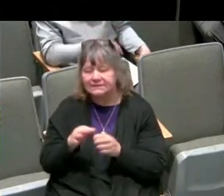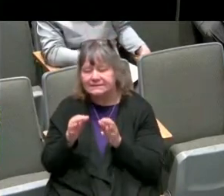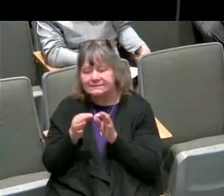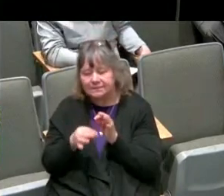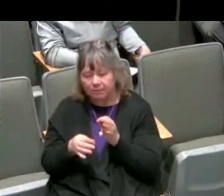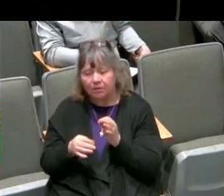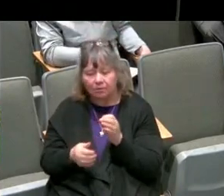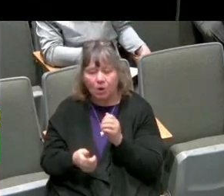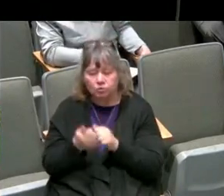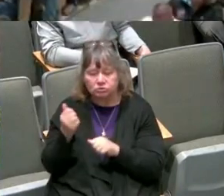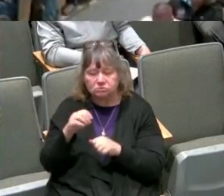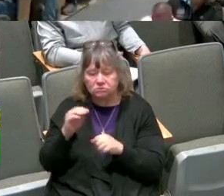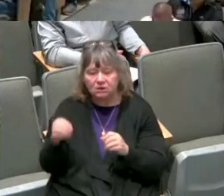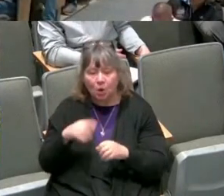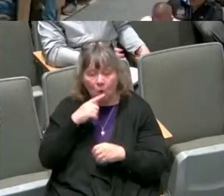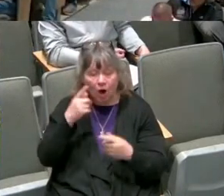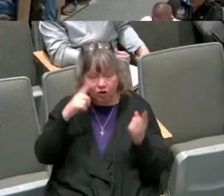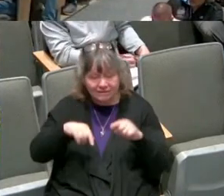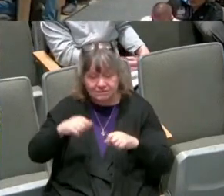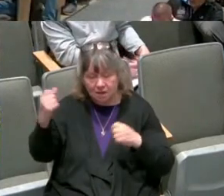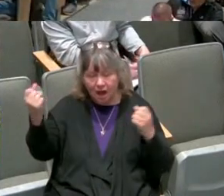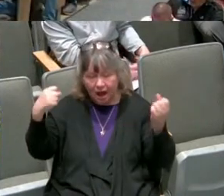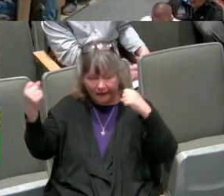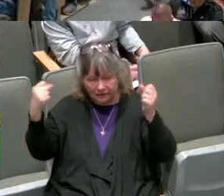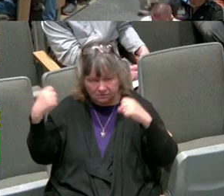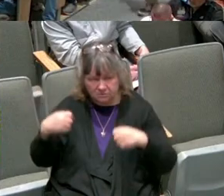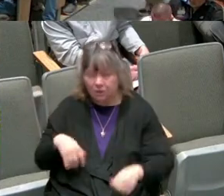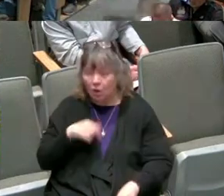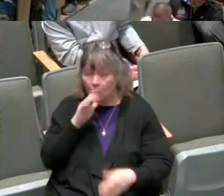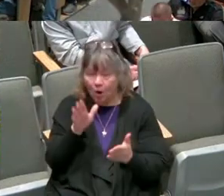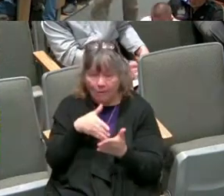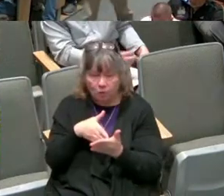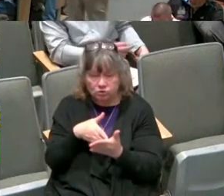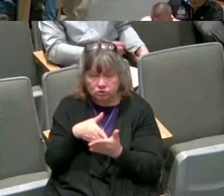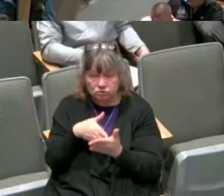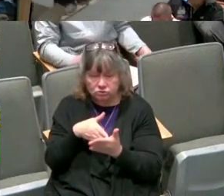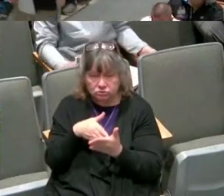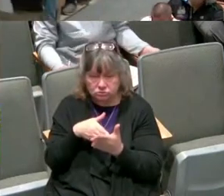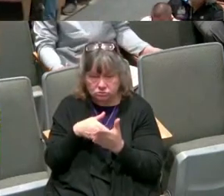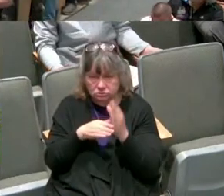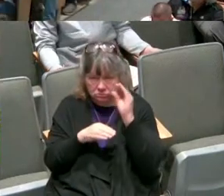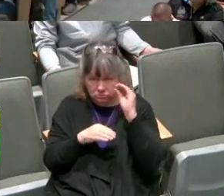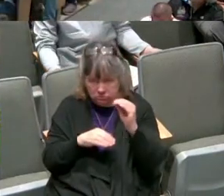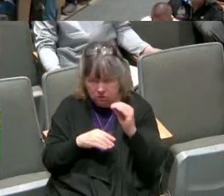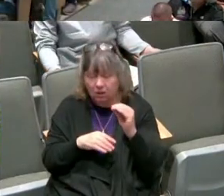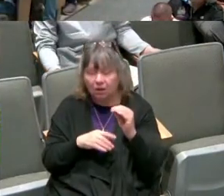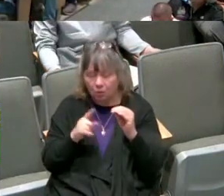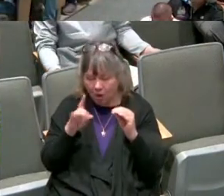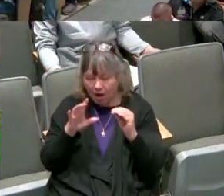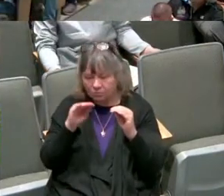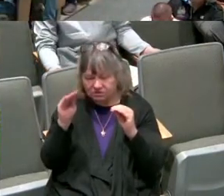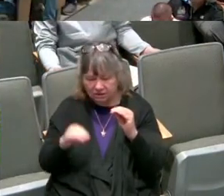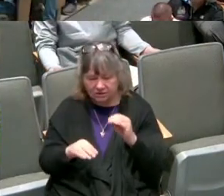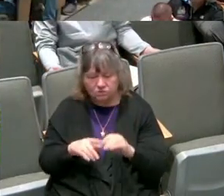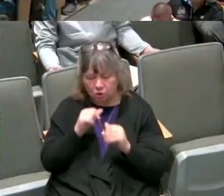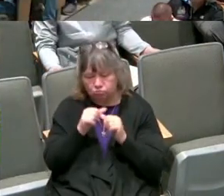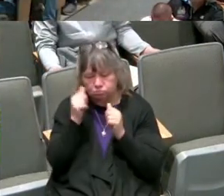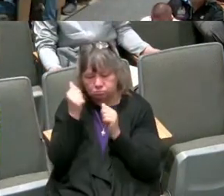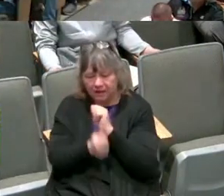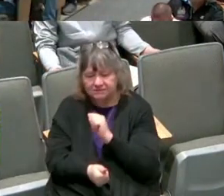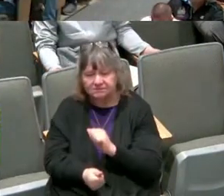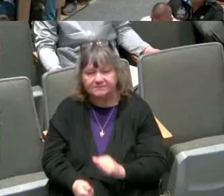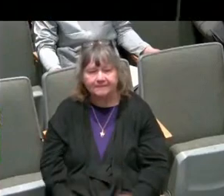majority all those in favor please say aye all opposed and that's unanimous and so carries